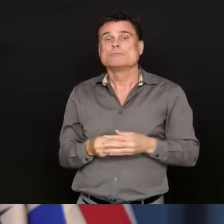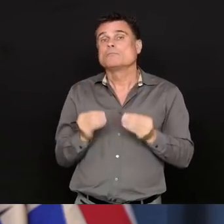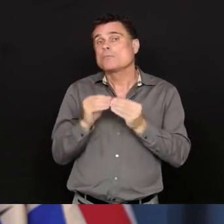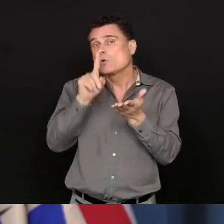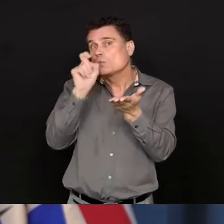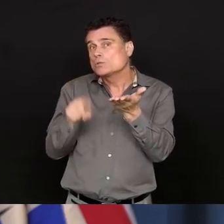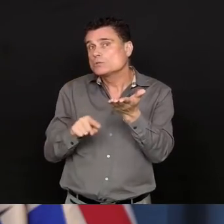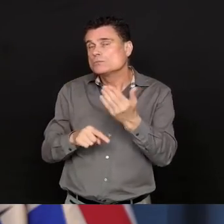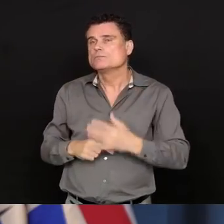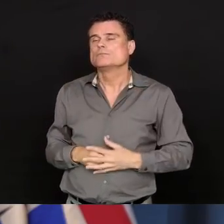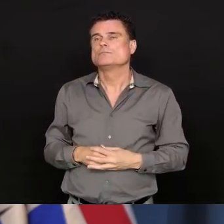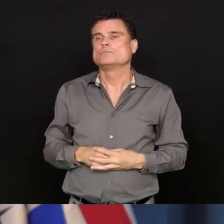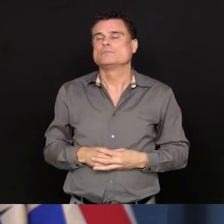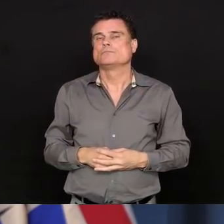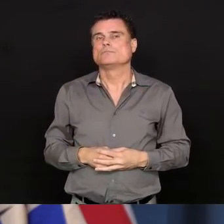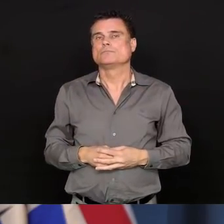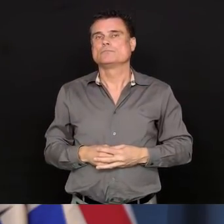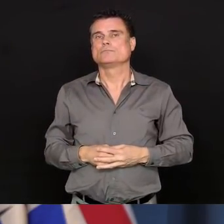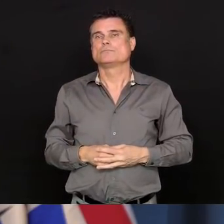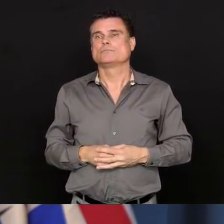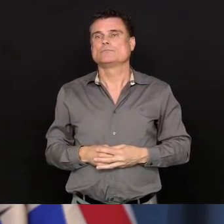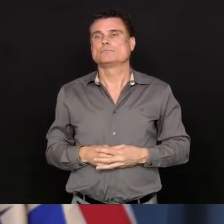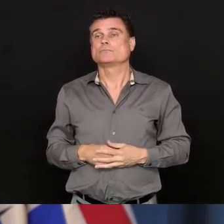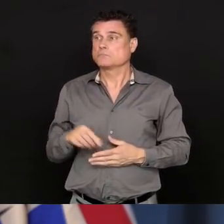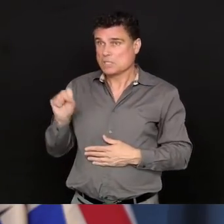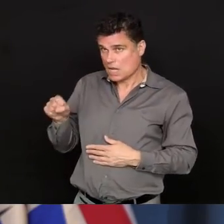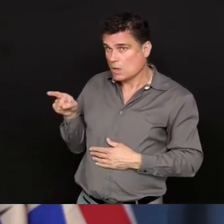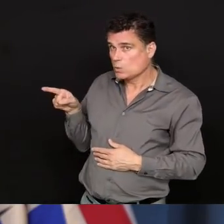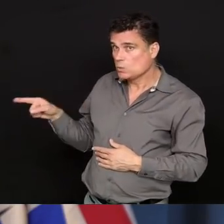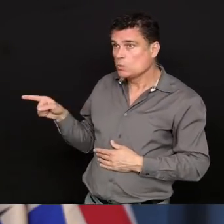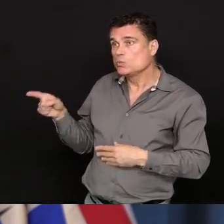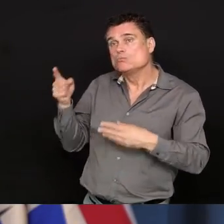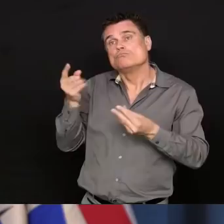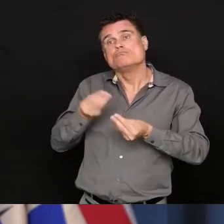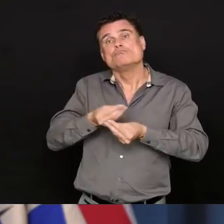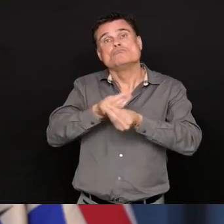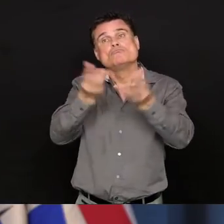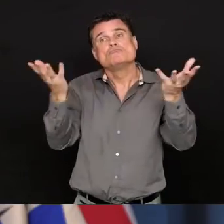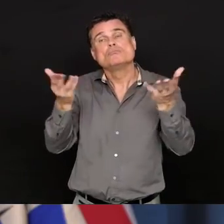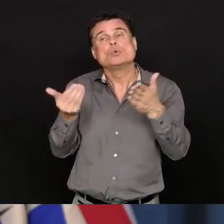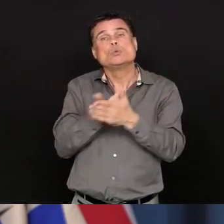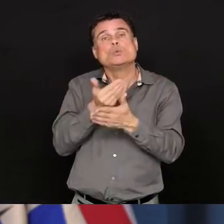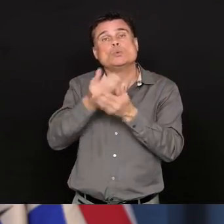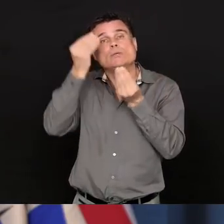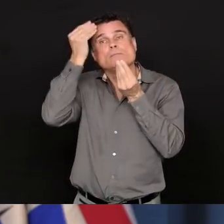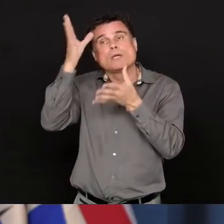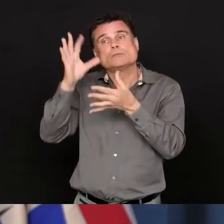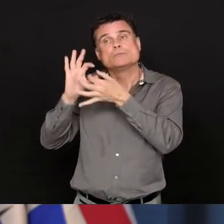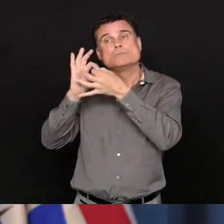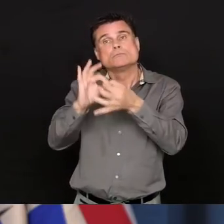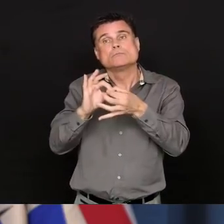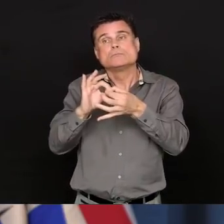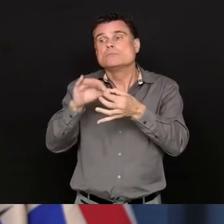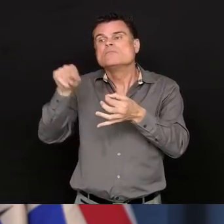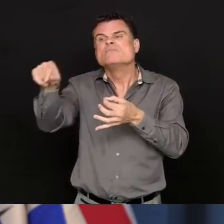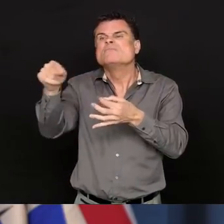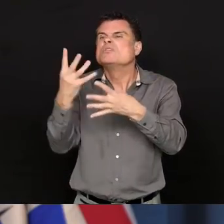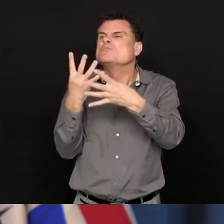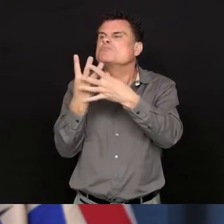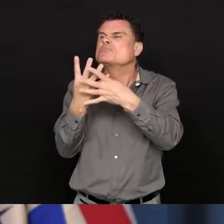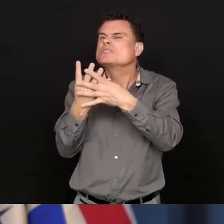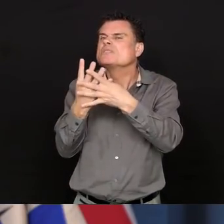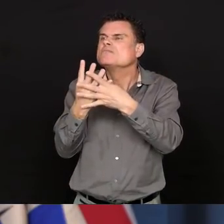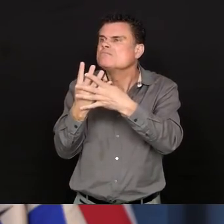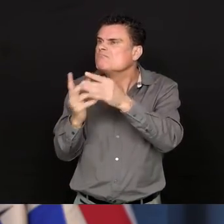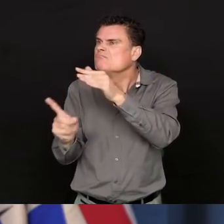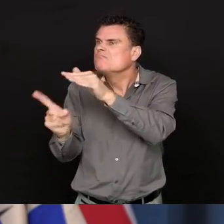any update on the outbreak at Okanagan Correctional Center? Have there been any more positive cases there? And how many tests have